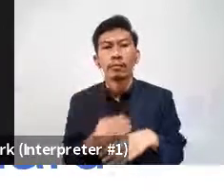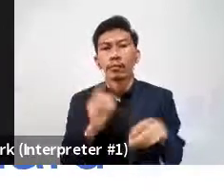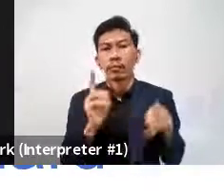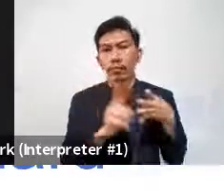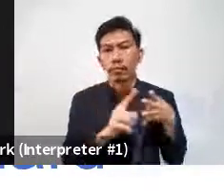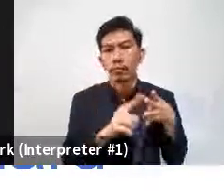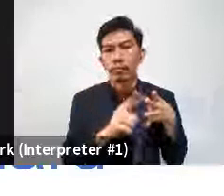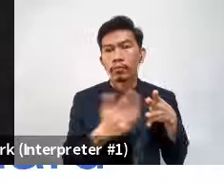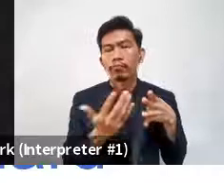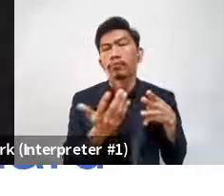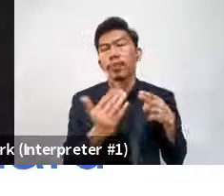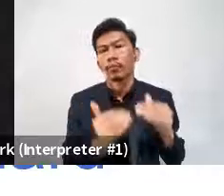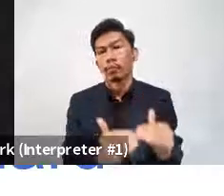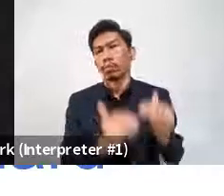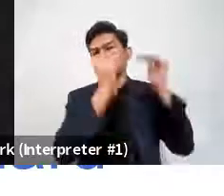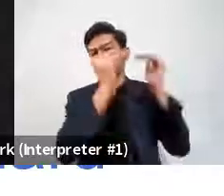for public health, right?